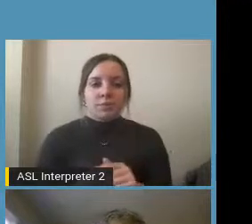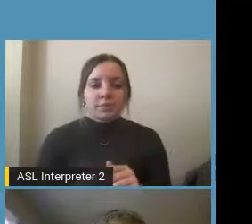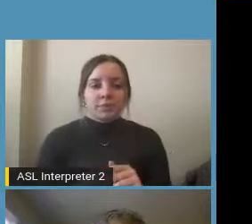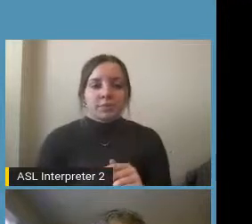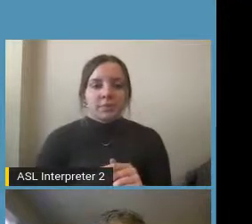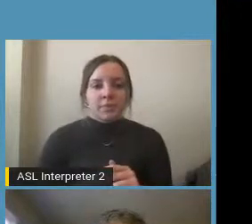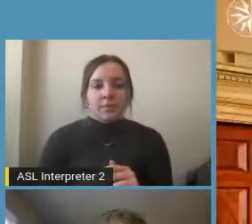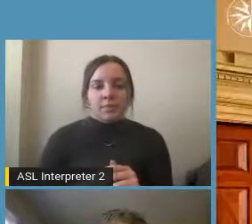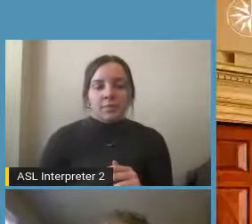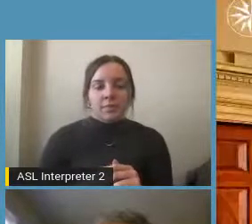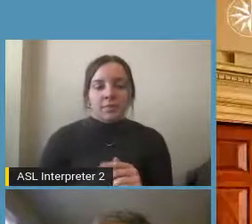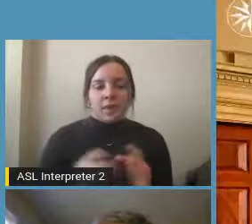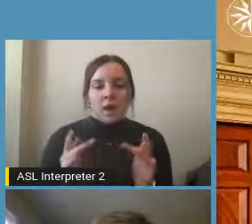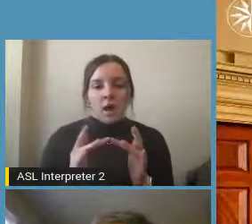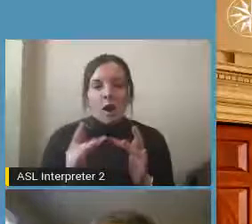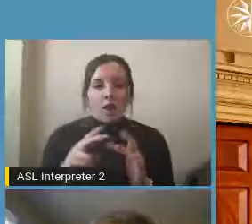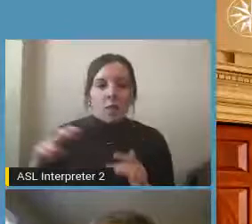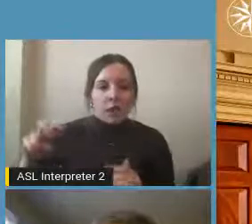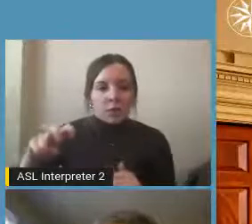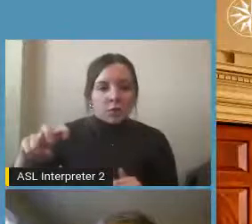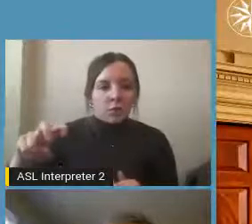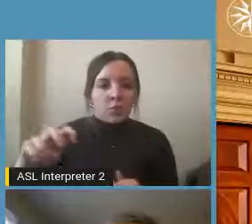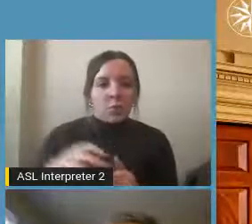So this is a much more elaborate